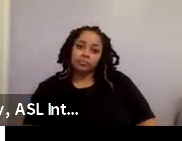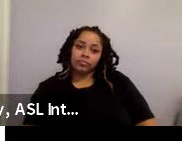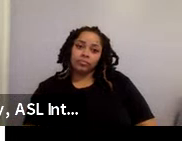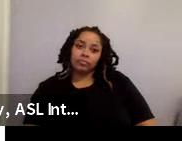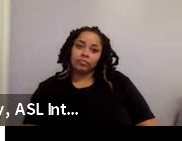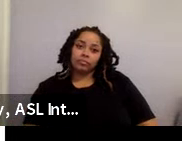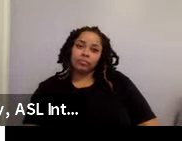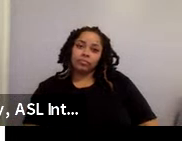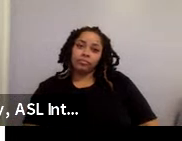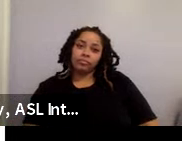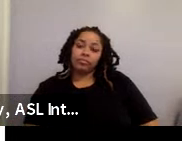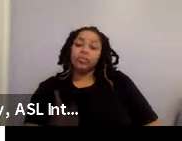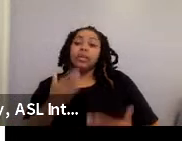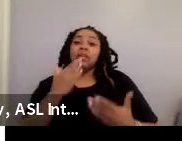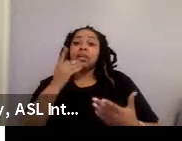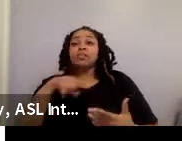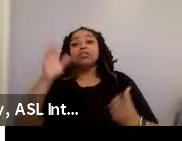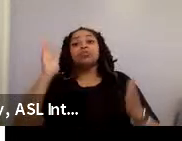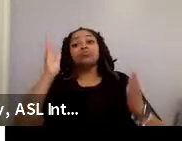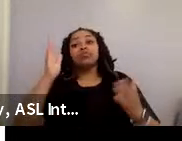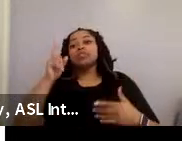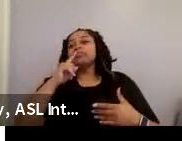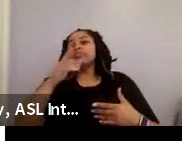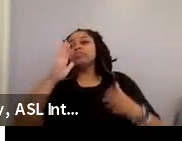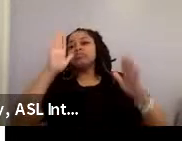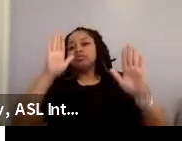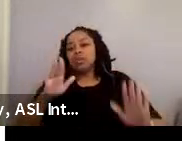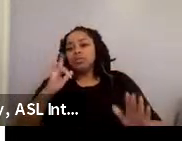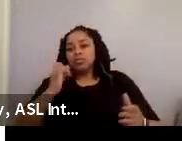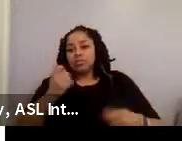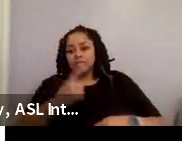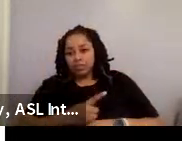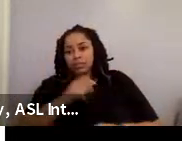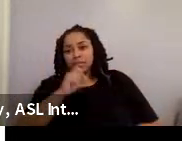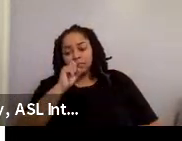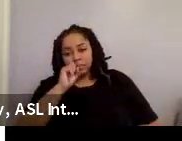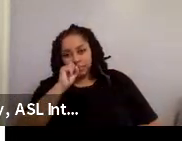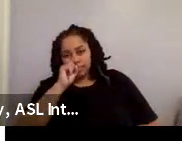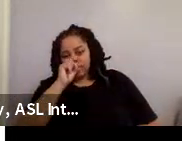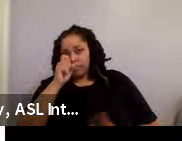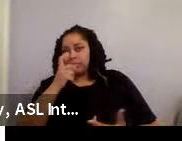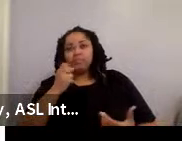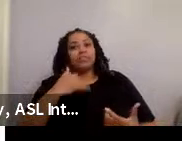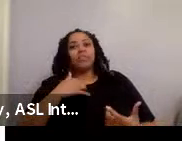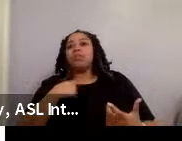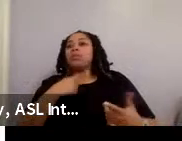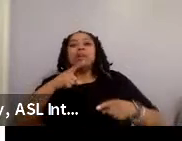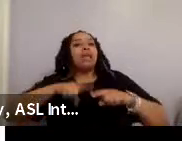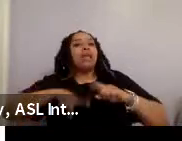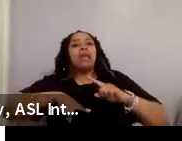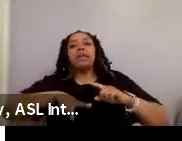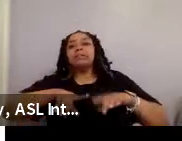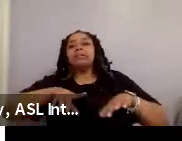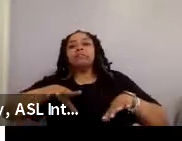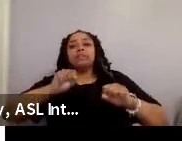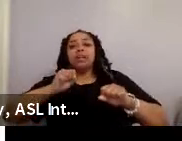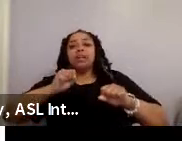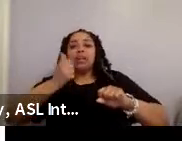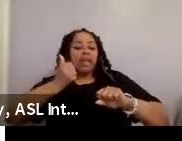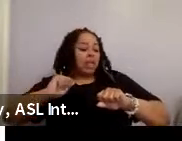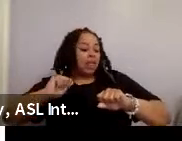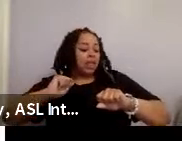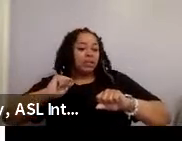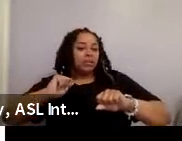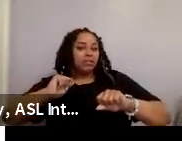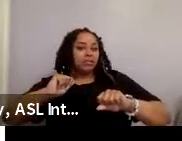Thank you all. This presentation was fantastic today. Unfortunately, we are unable to take any